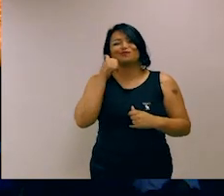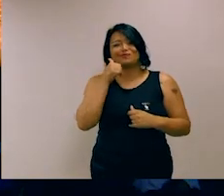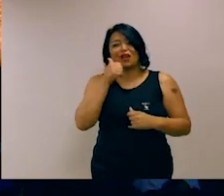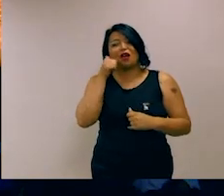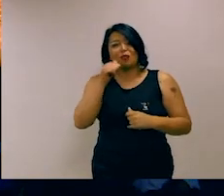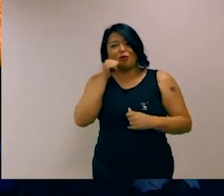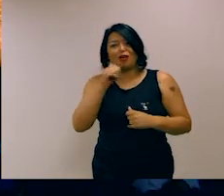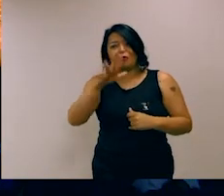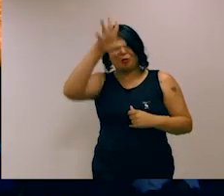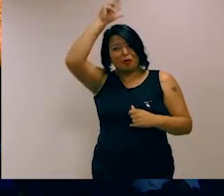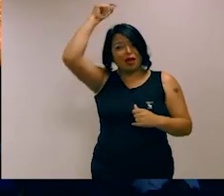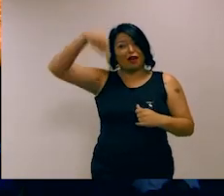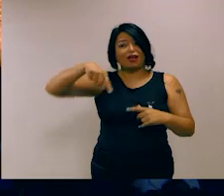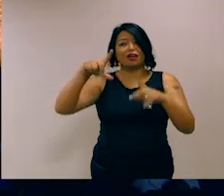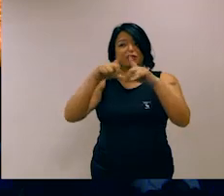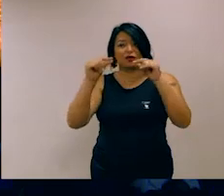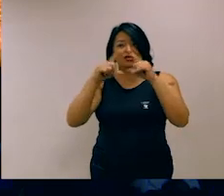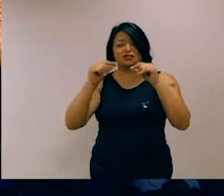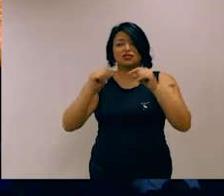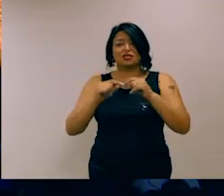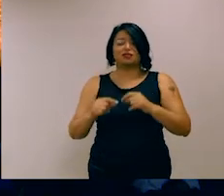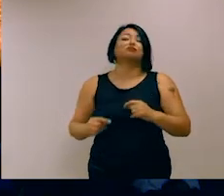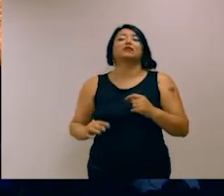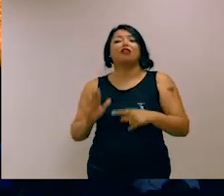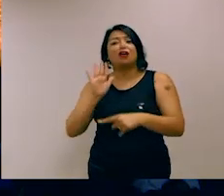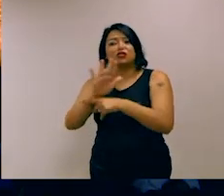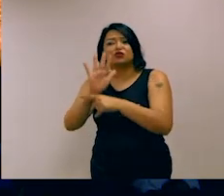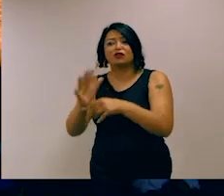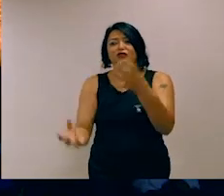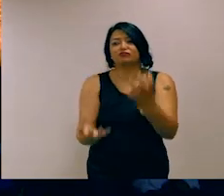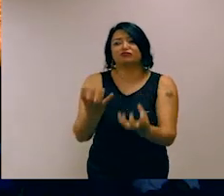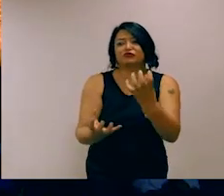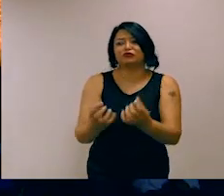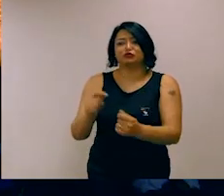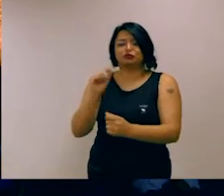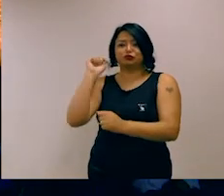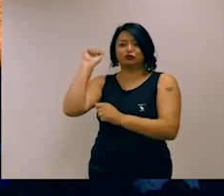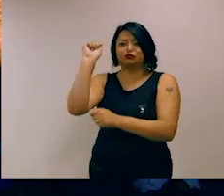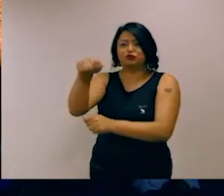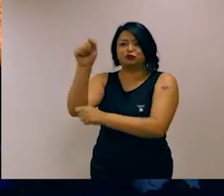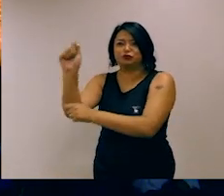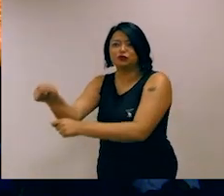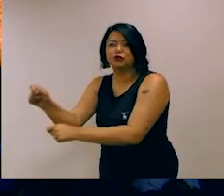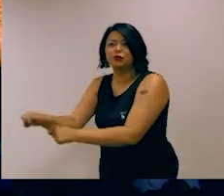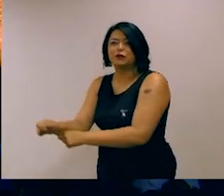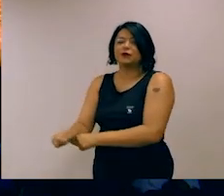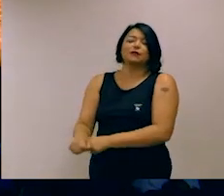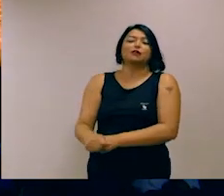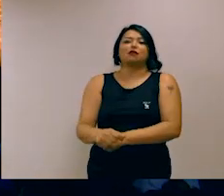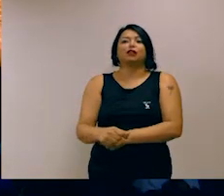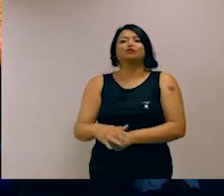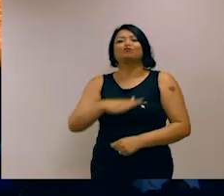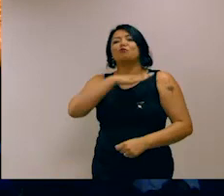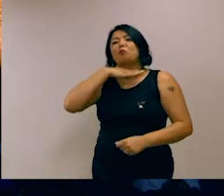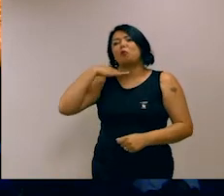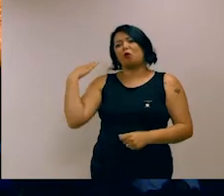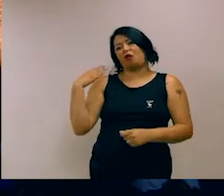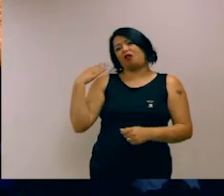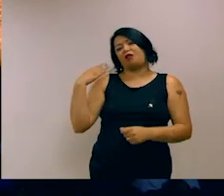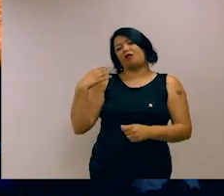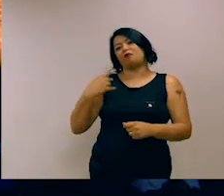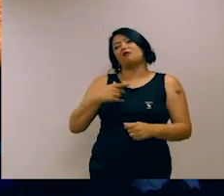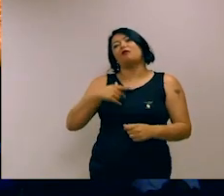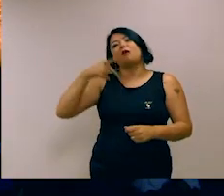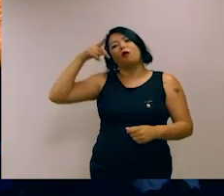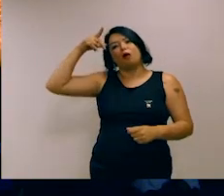Yesterday, soldier Marizelle died, and she was fighting the fires here in the forest. And as Wesley said,